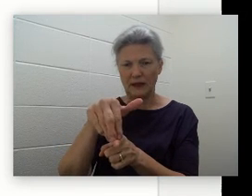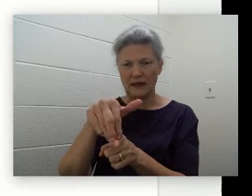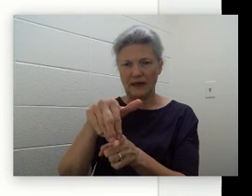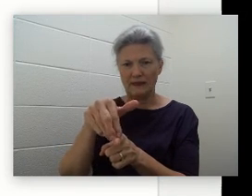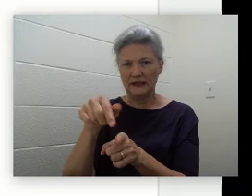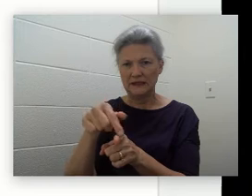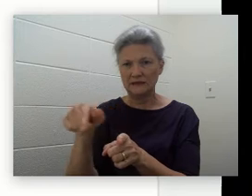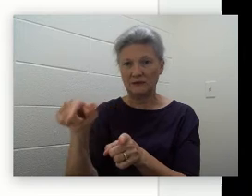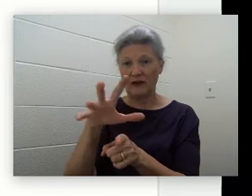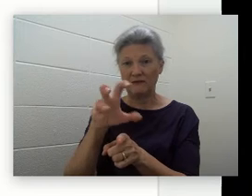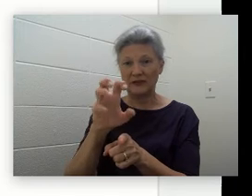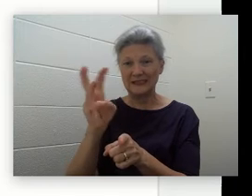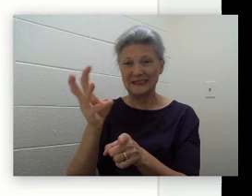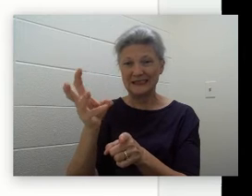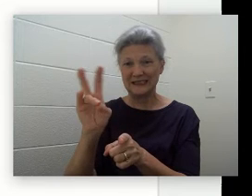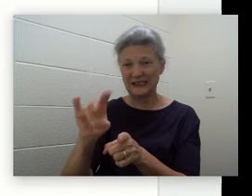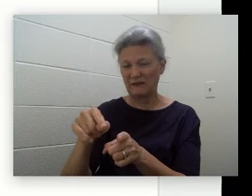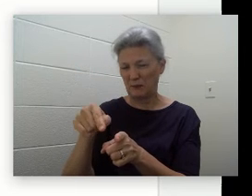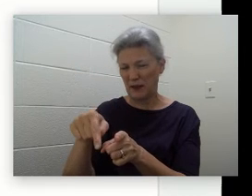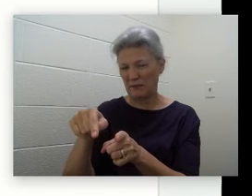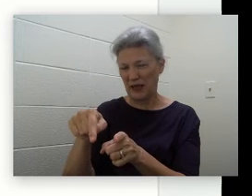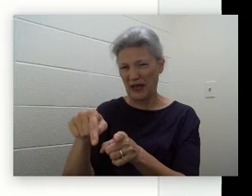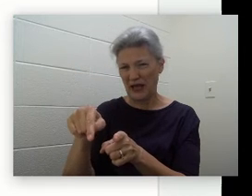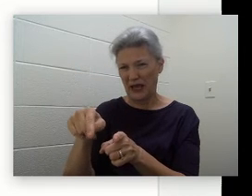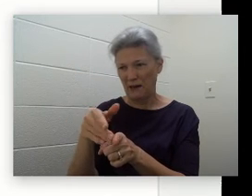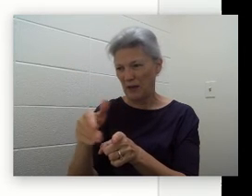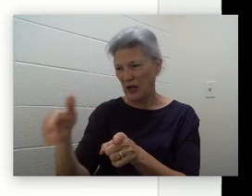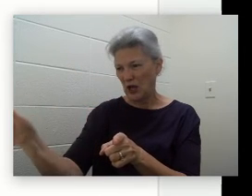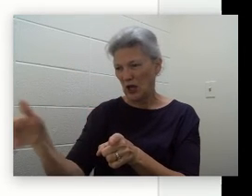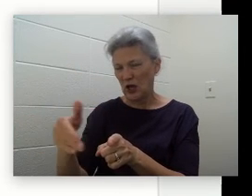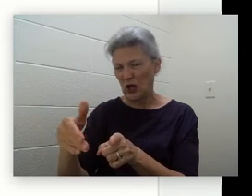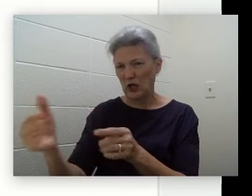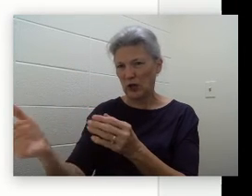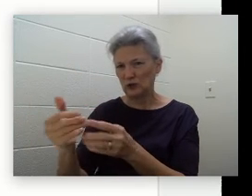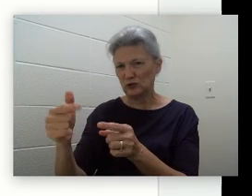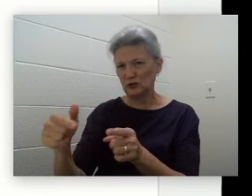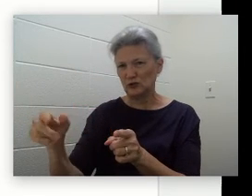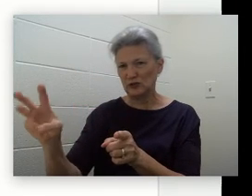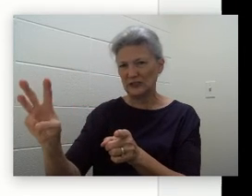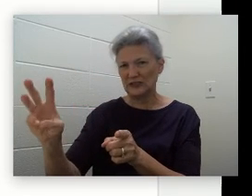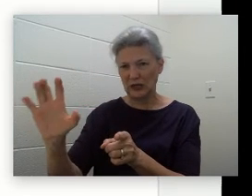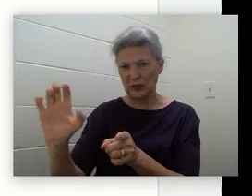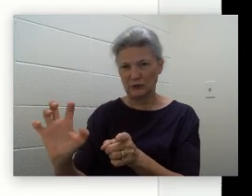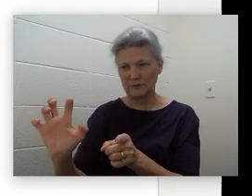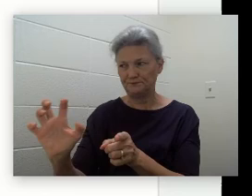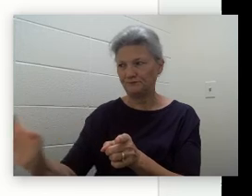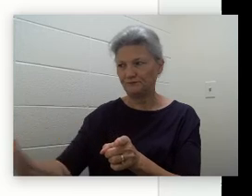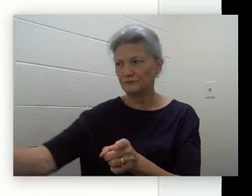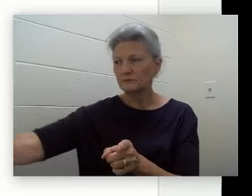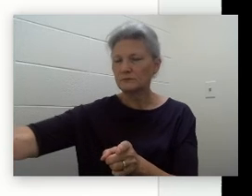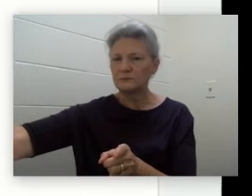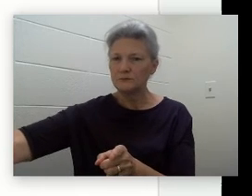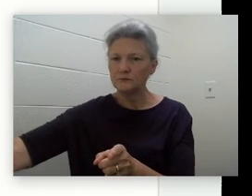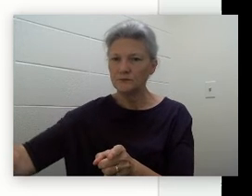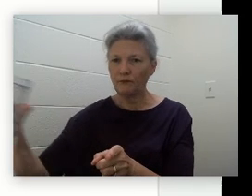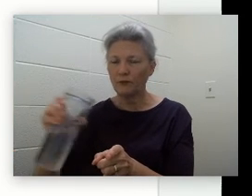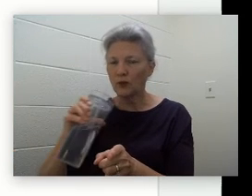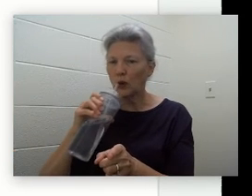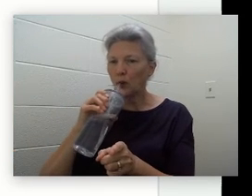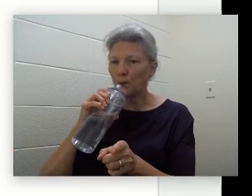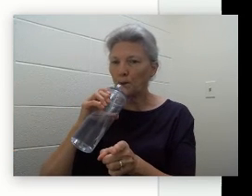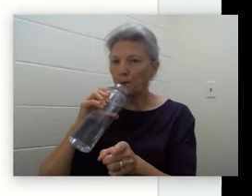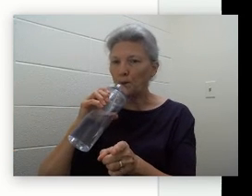me 567 would be maybe like right here, but it would be somewhere in between here. That means that I can